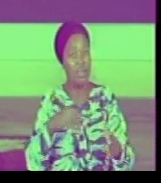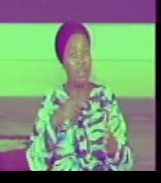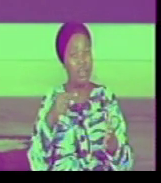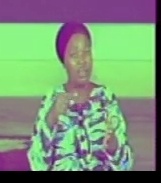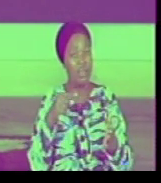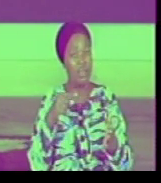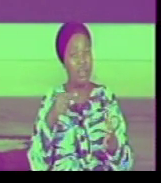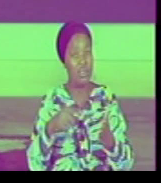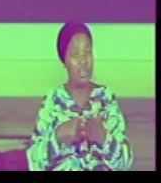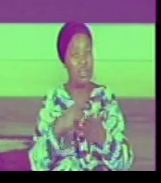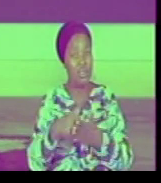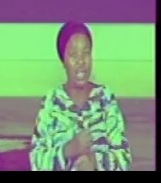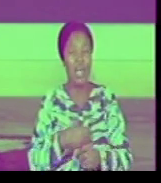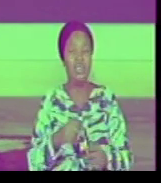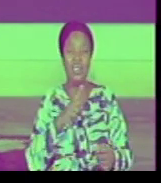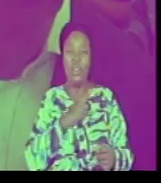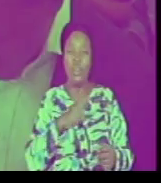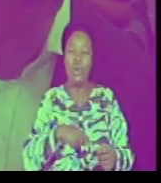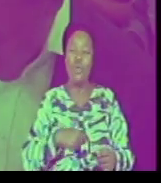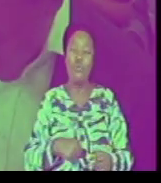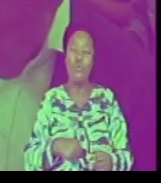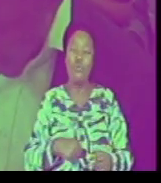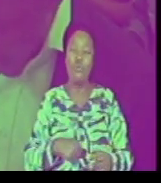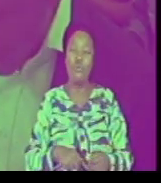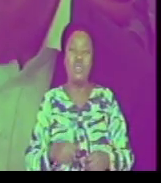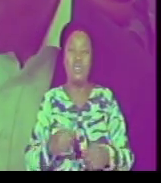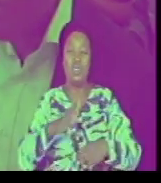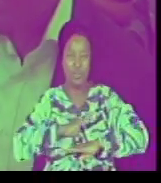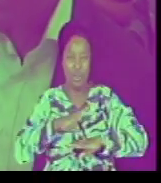thee. Satisfaction in your life.